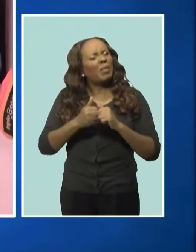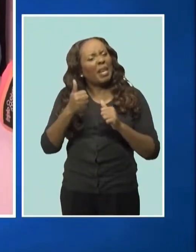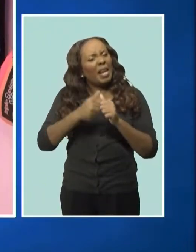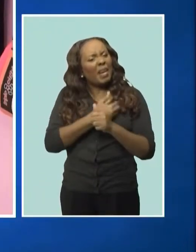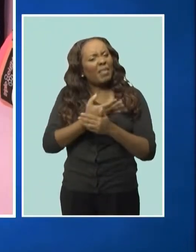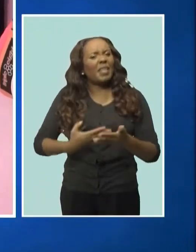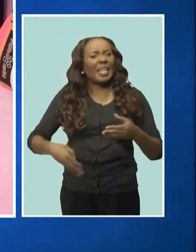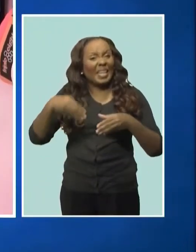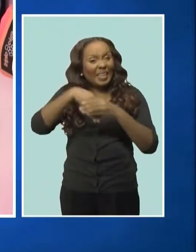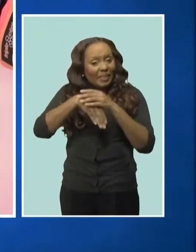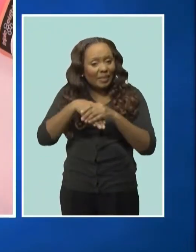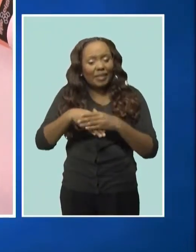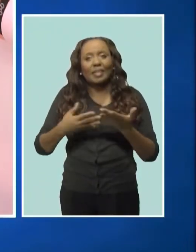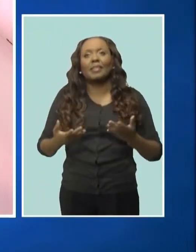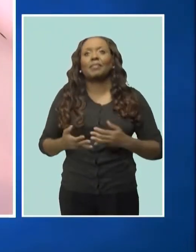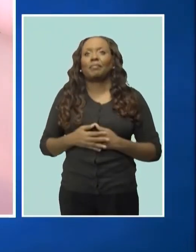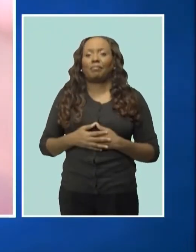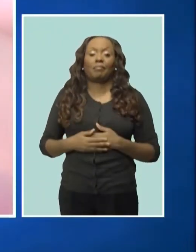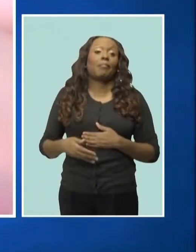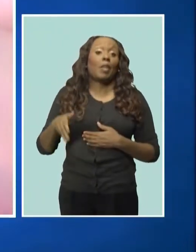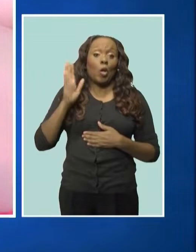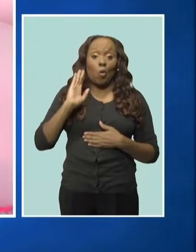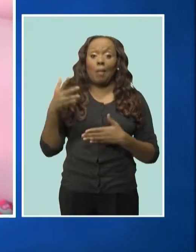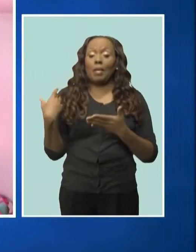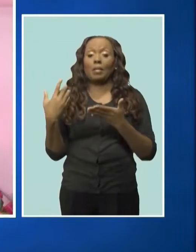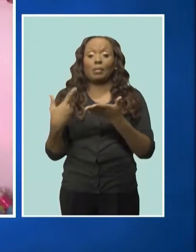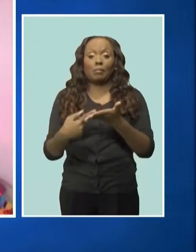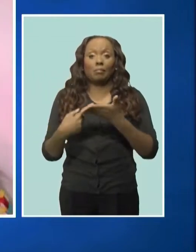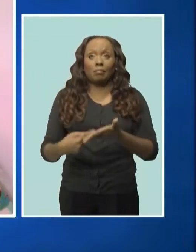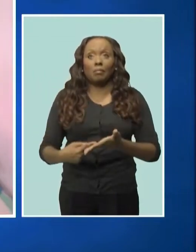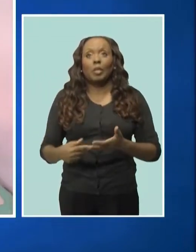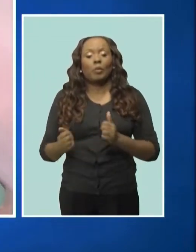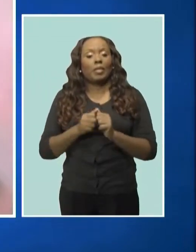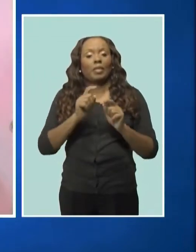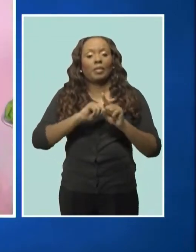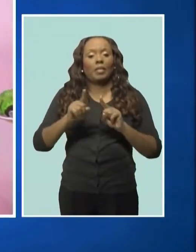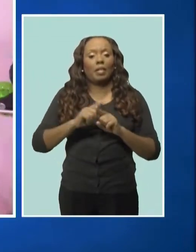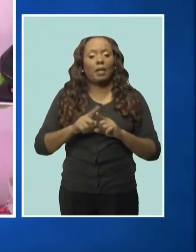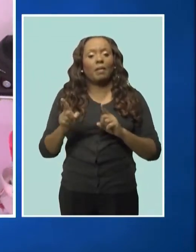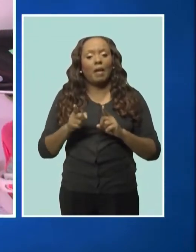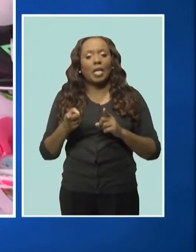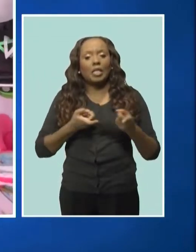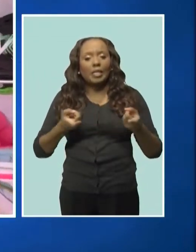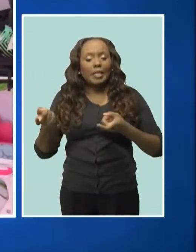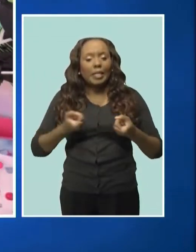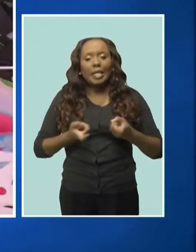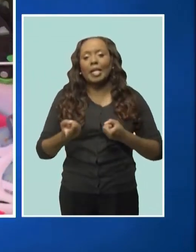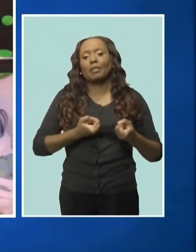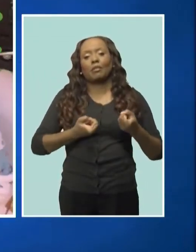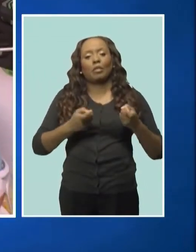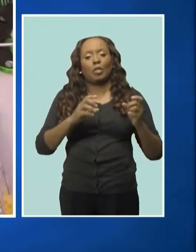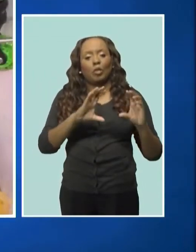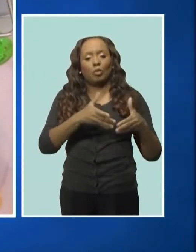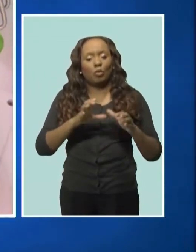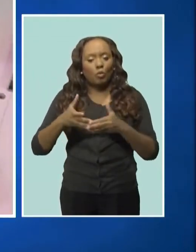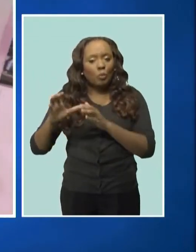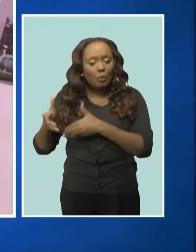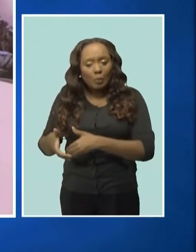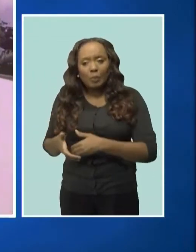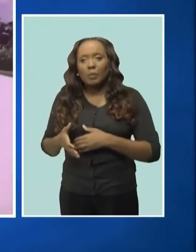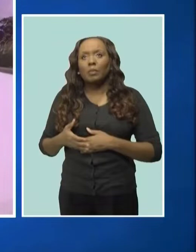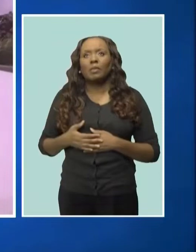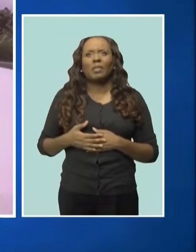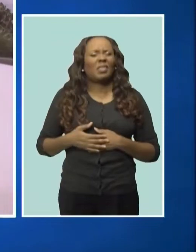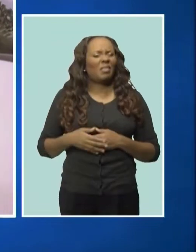We also will be collaborating with the different roller skate groups like 246 Skate Group and Good